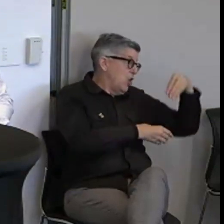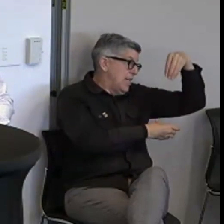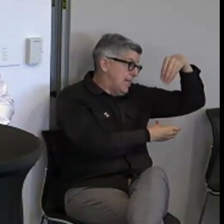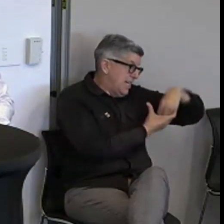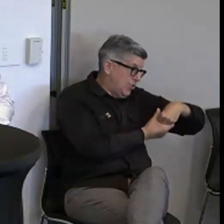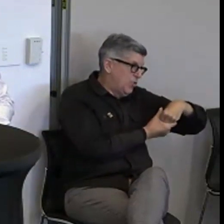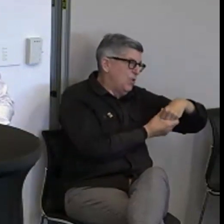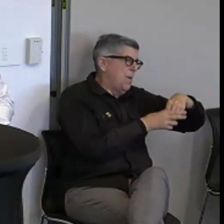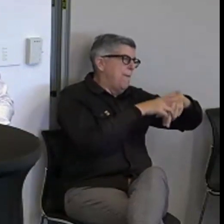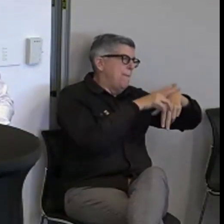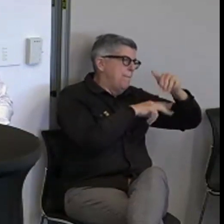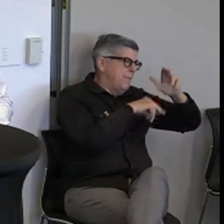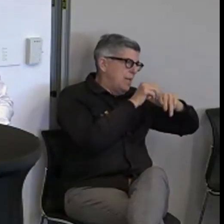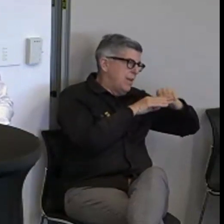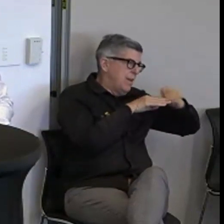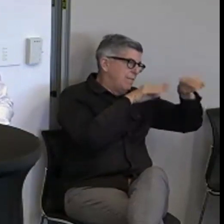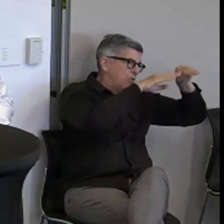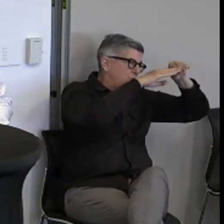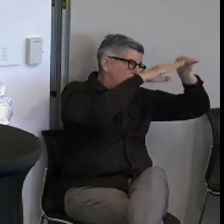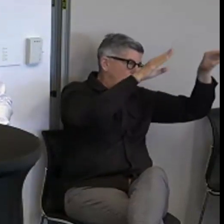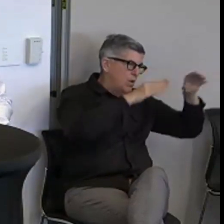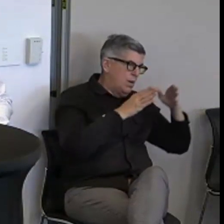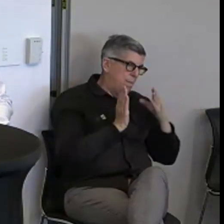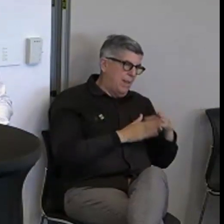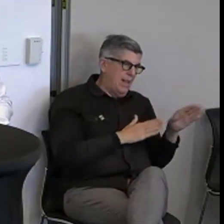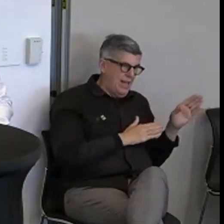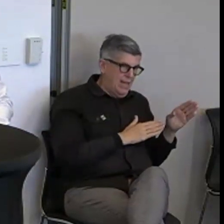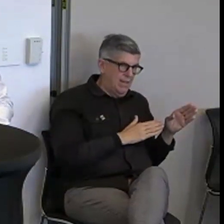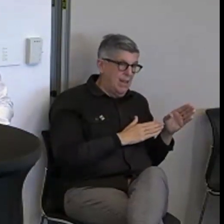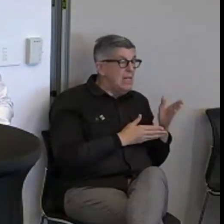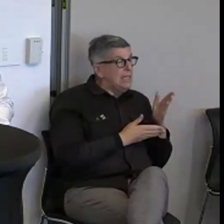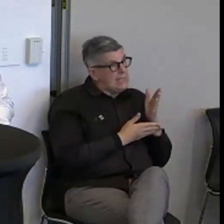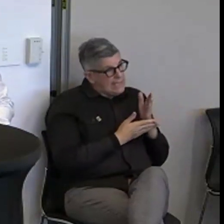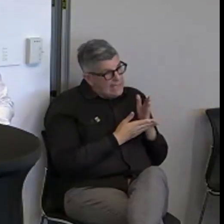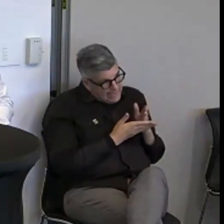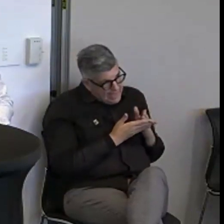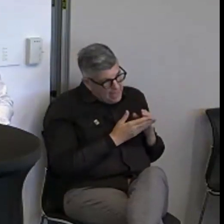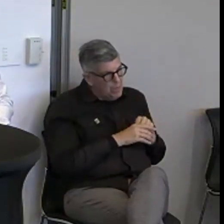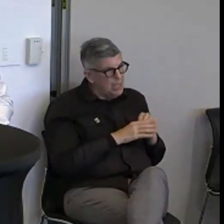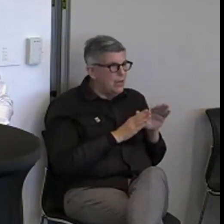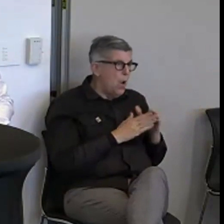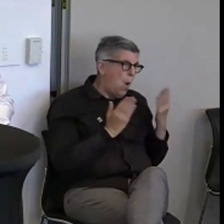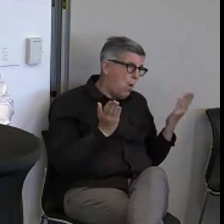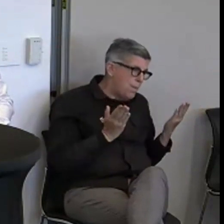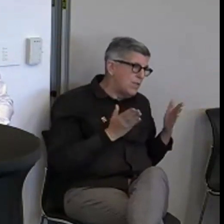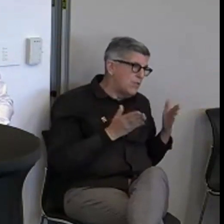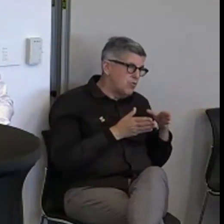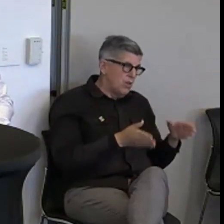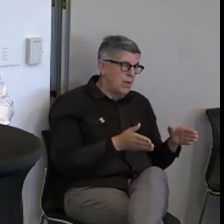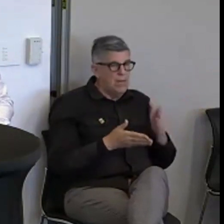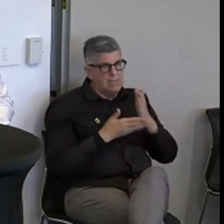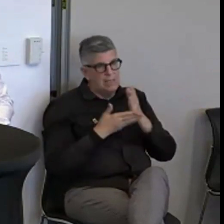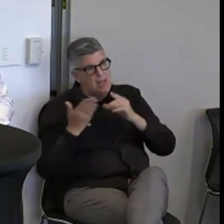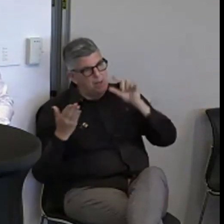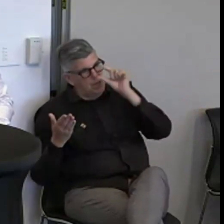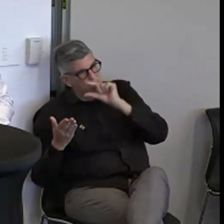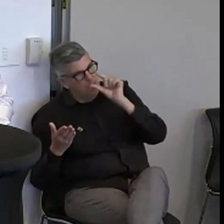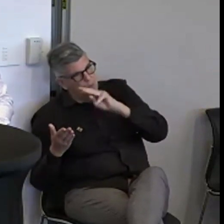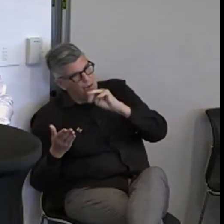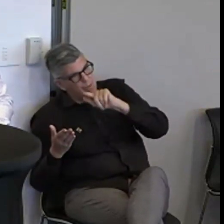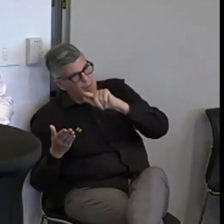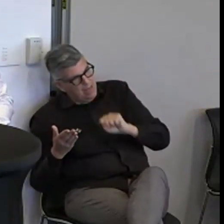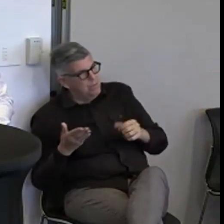plans reliably yet. There are some in OpenStreetMap, there's some in Apple Maps, there's some in Google Maps, but